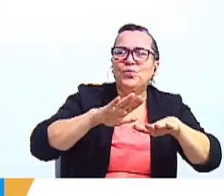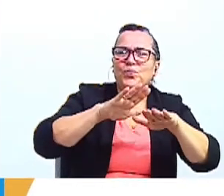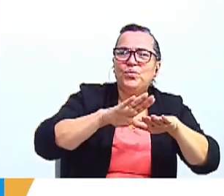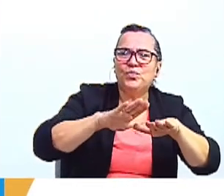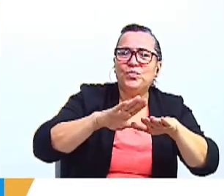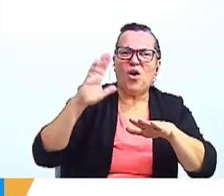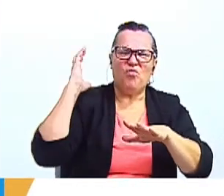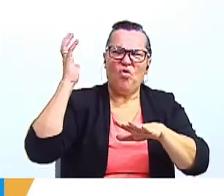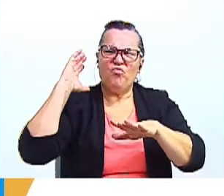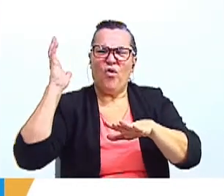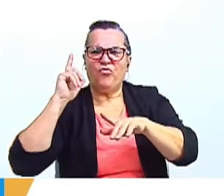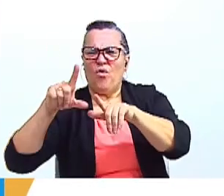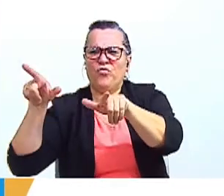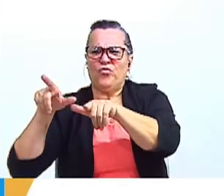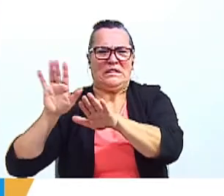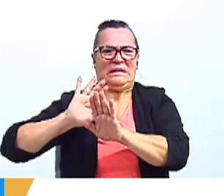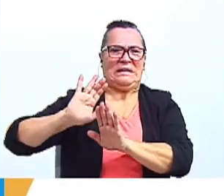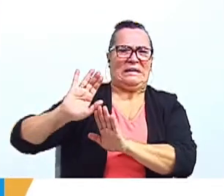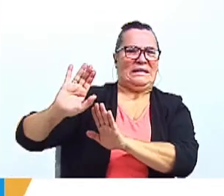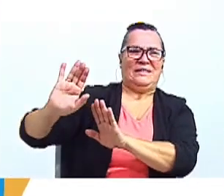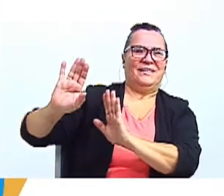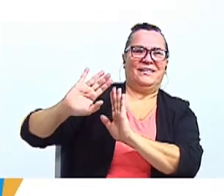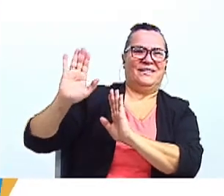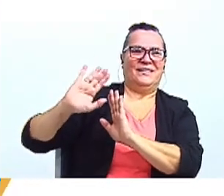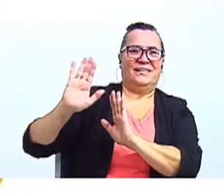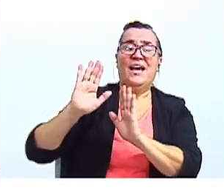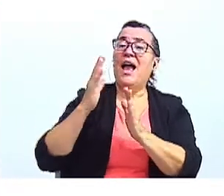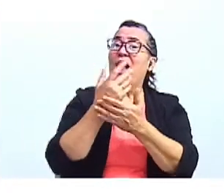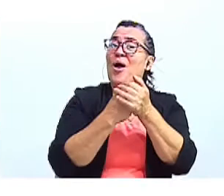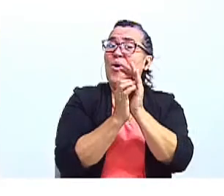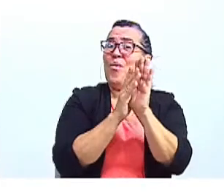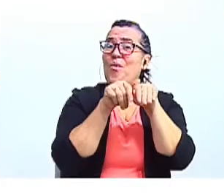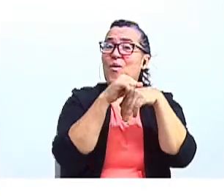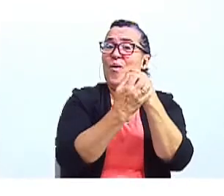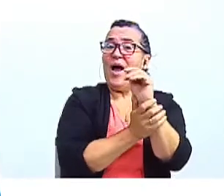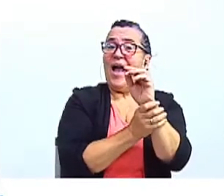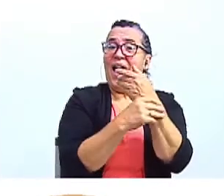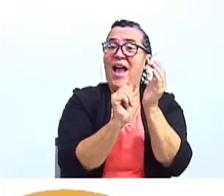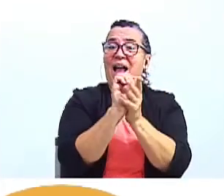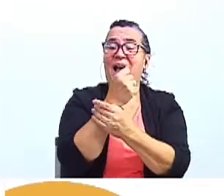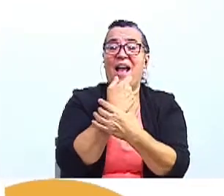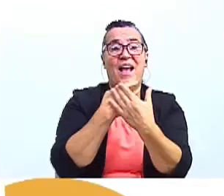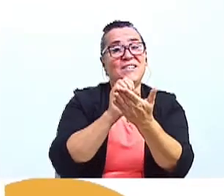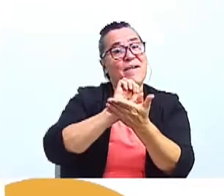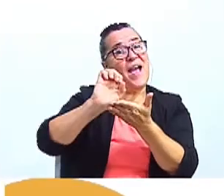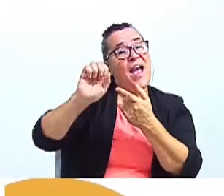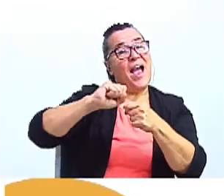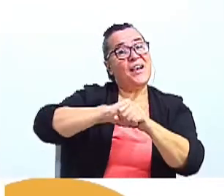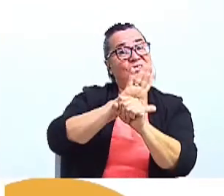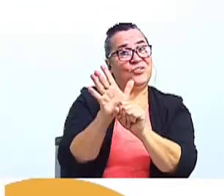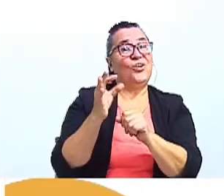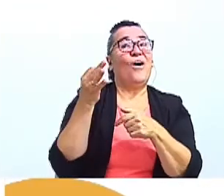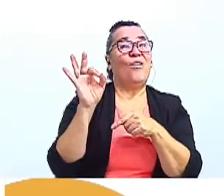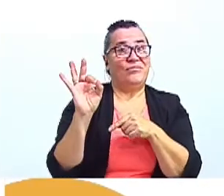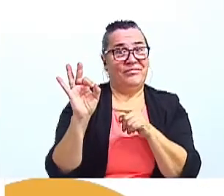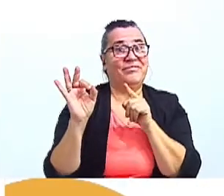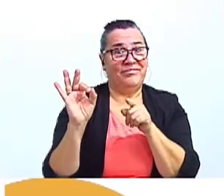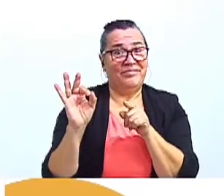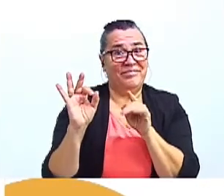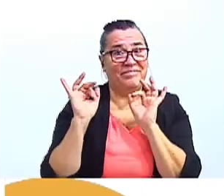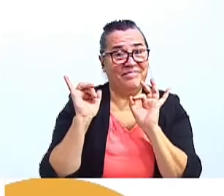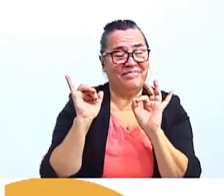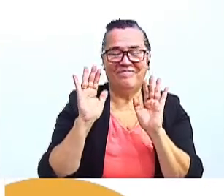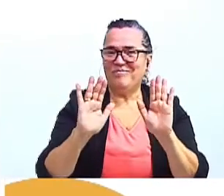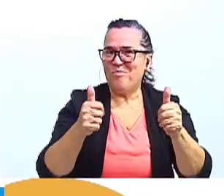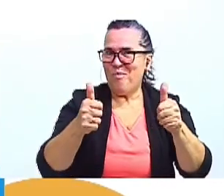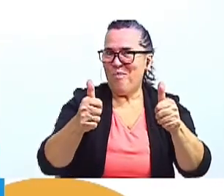Avoid loud noises. And wash your hands to prevent COVID-19.